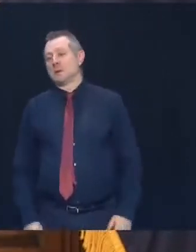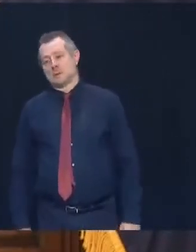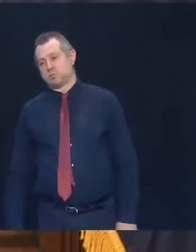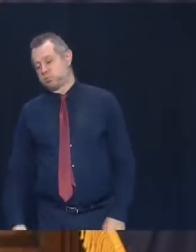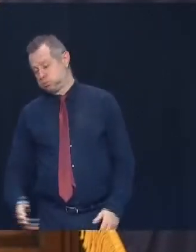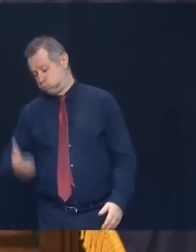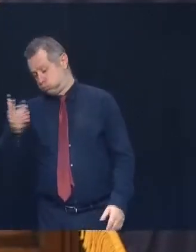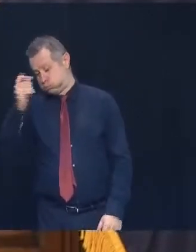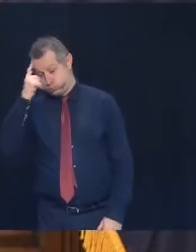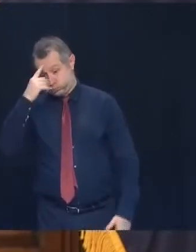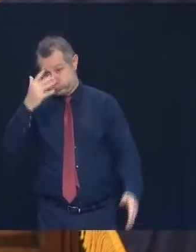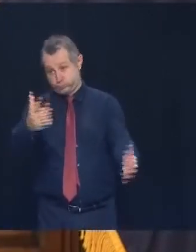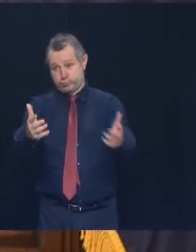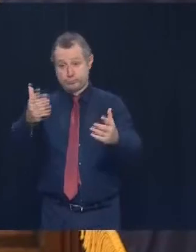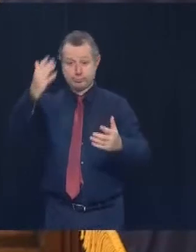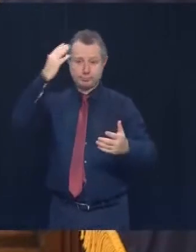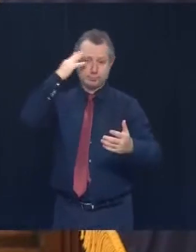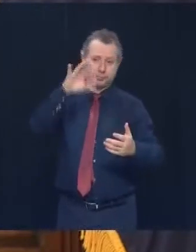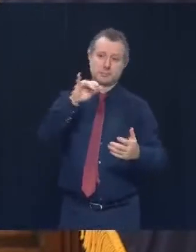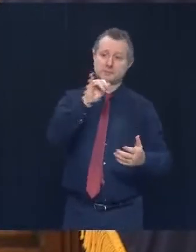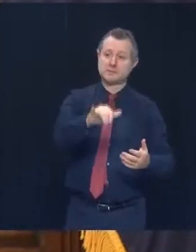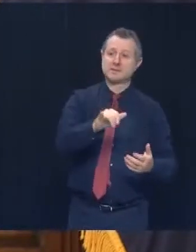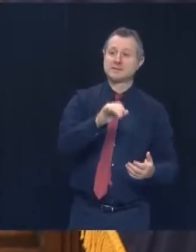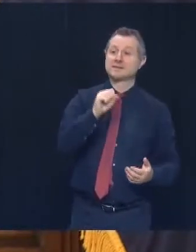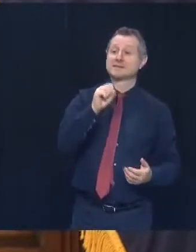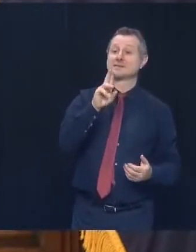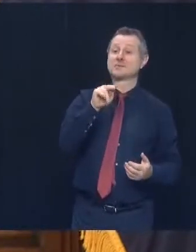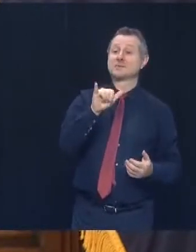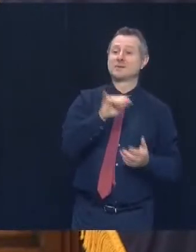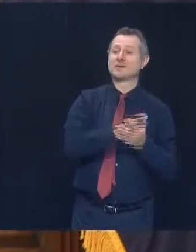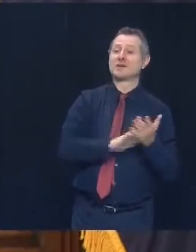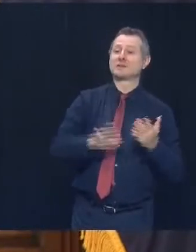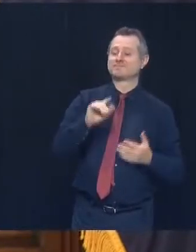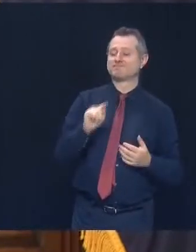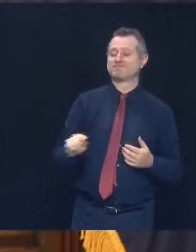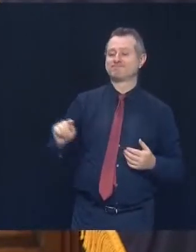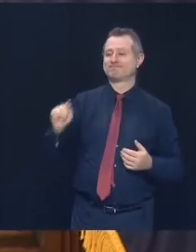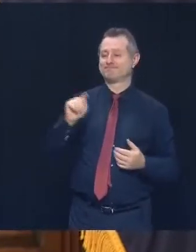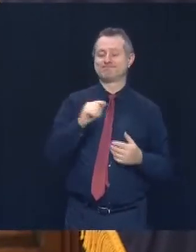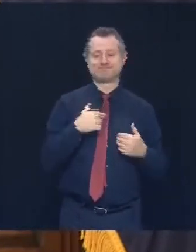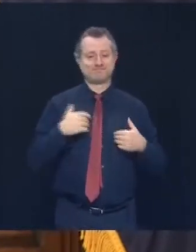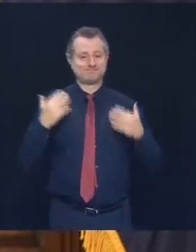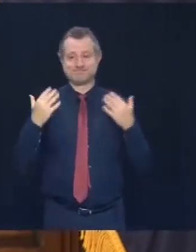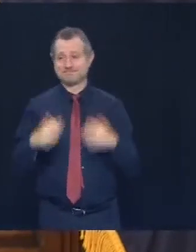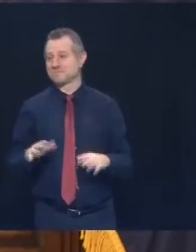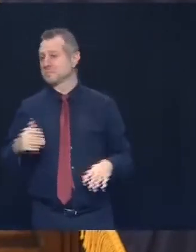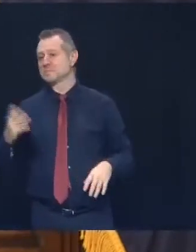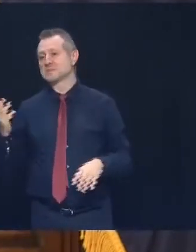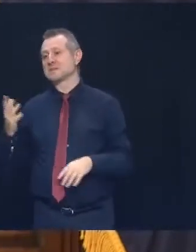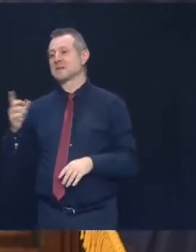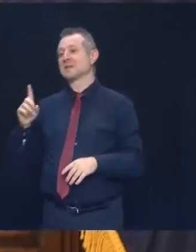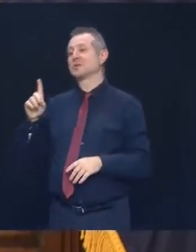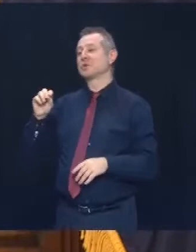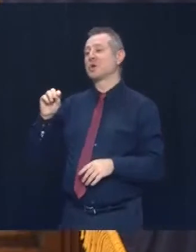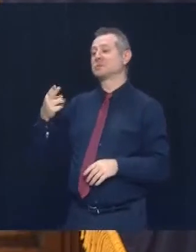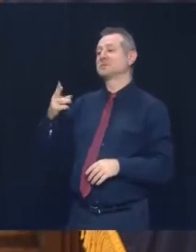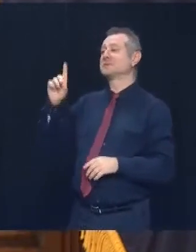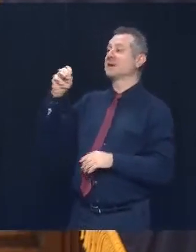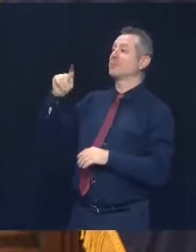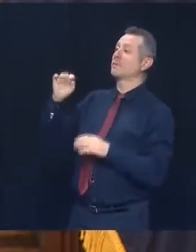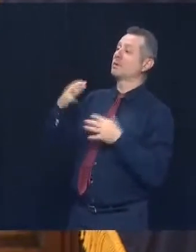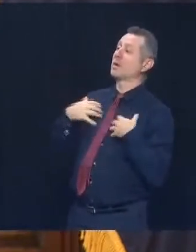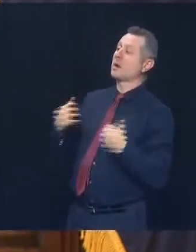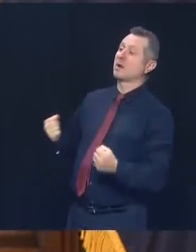rules on SUNY, and I don't know where Department of Health is in addressing any